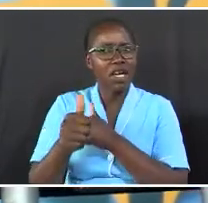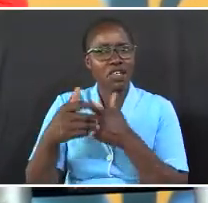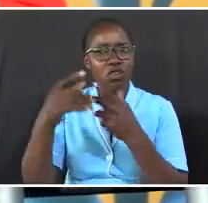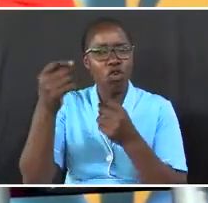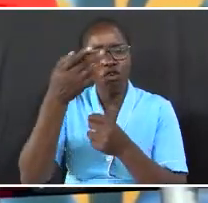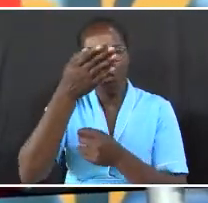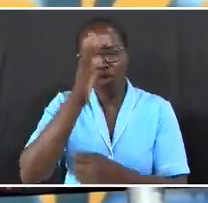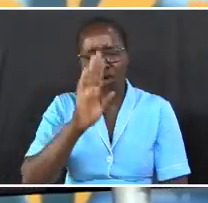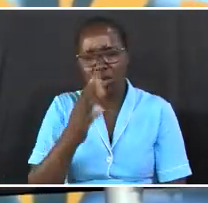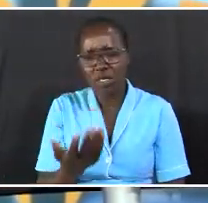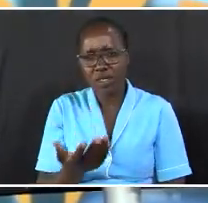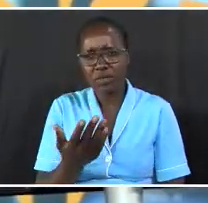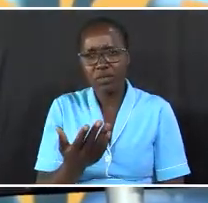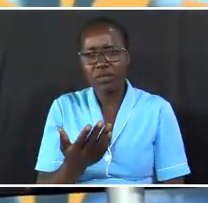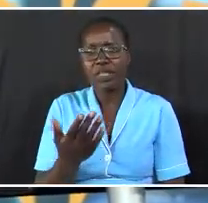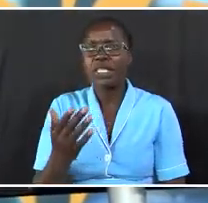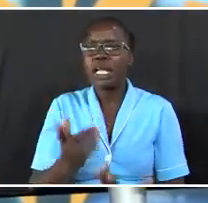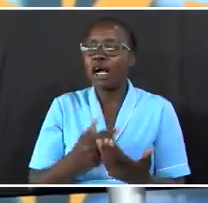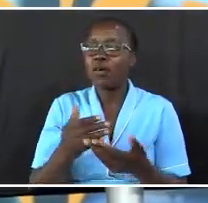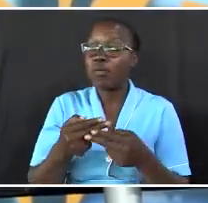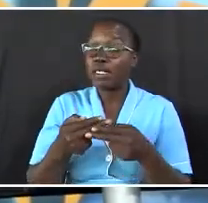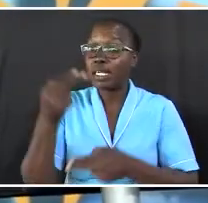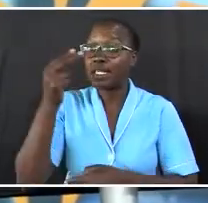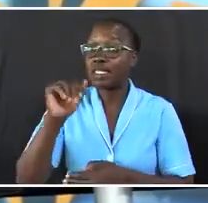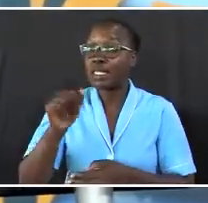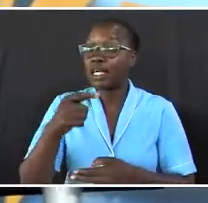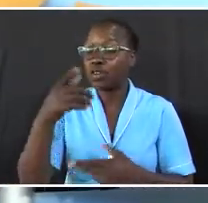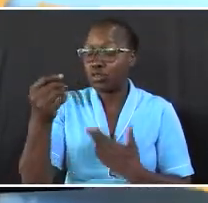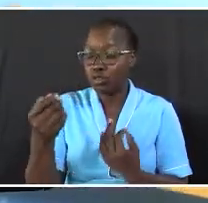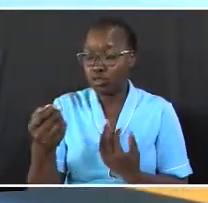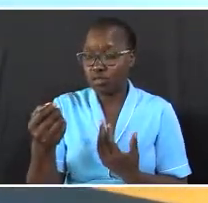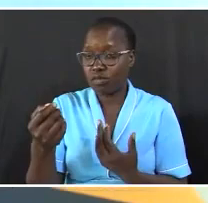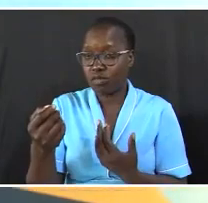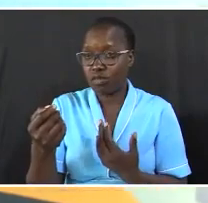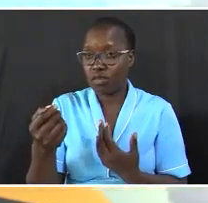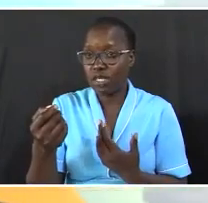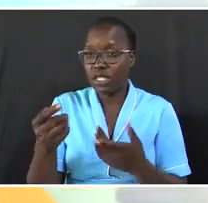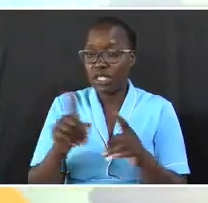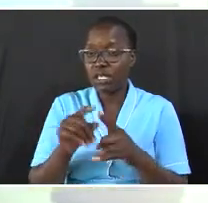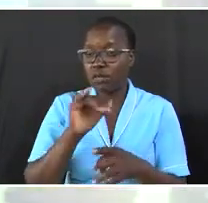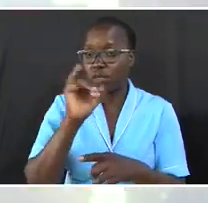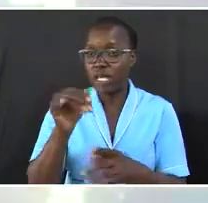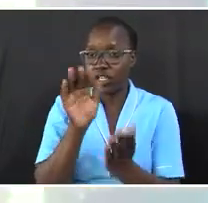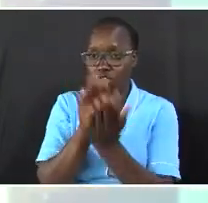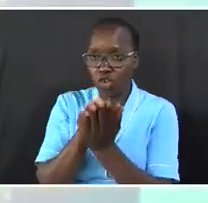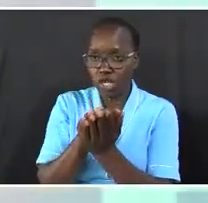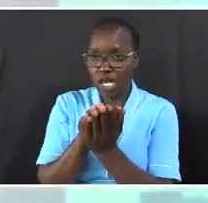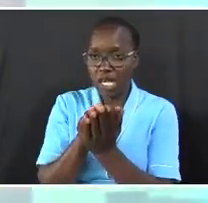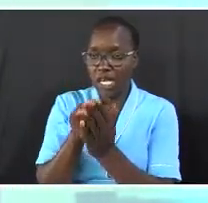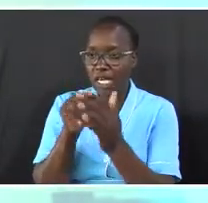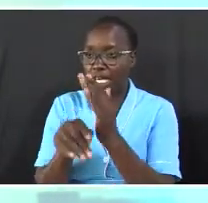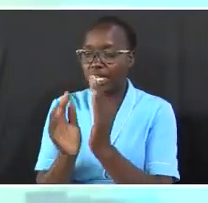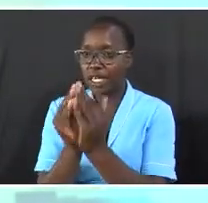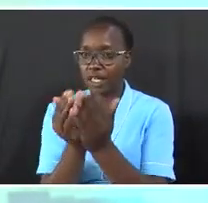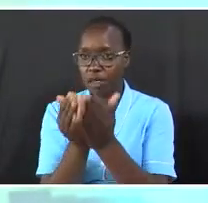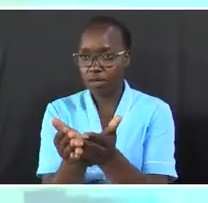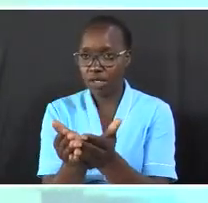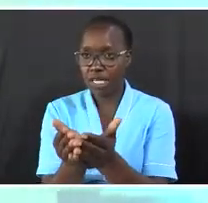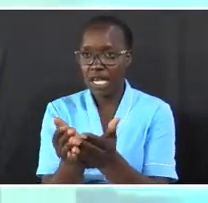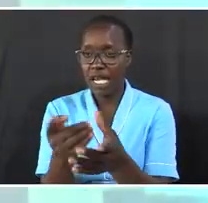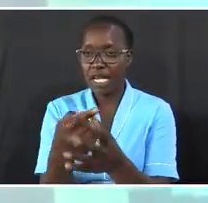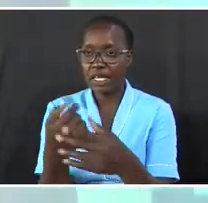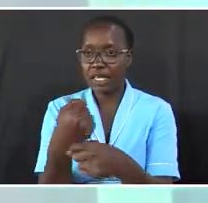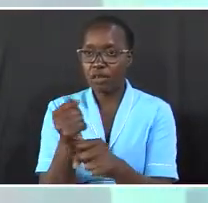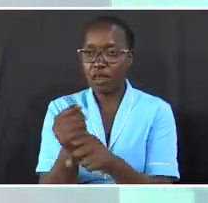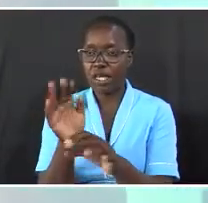him? How much heights can you go for him? Or you'll be like Jonah, who will get into that boat and make